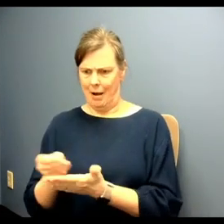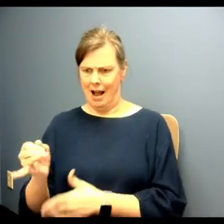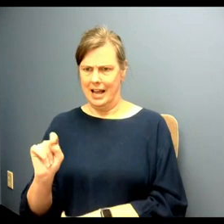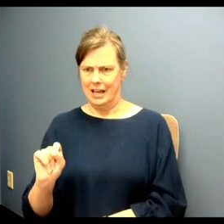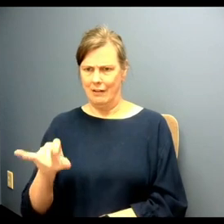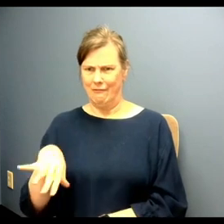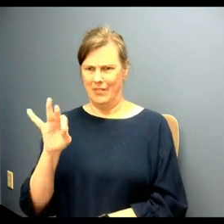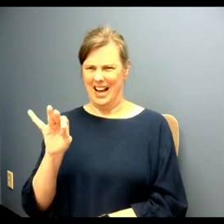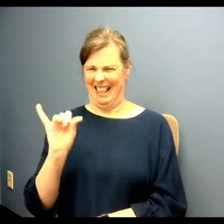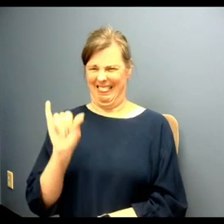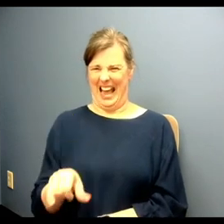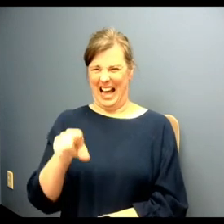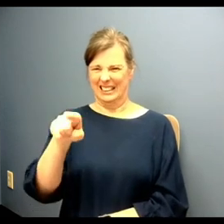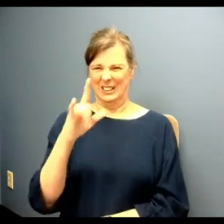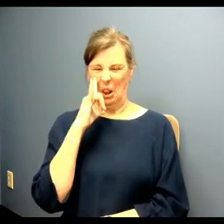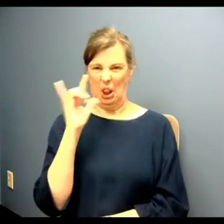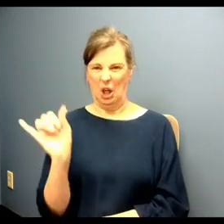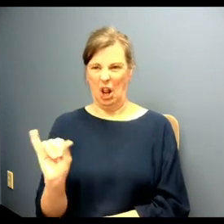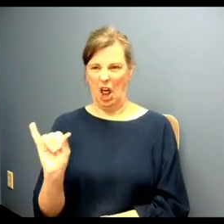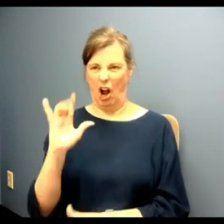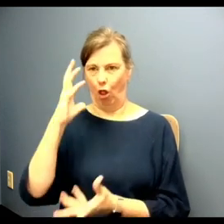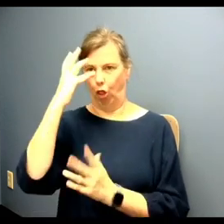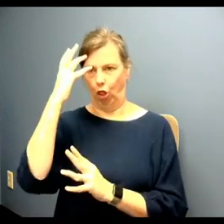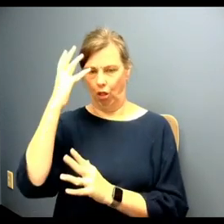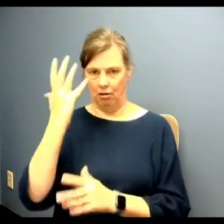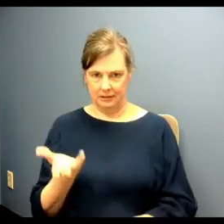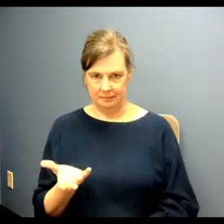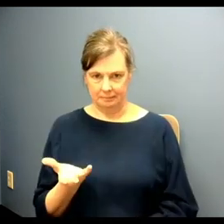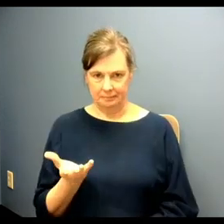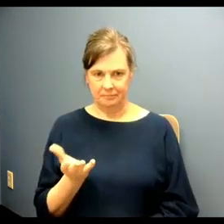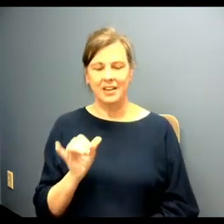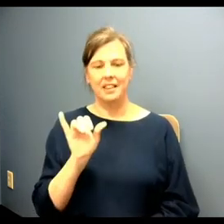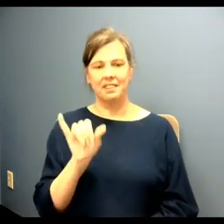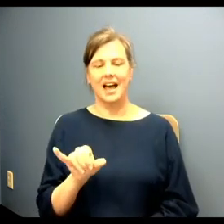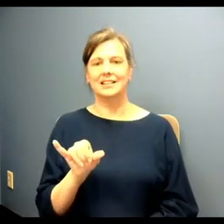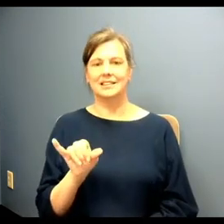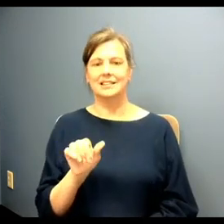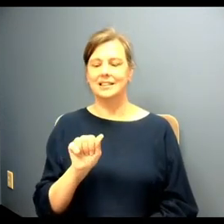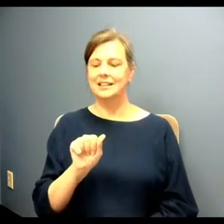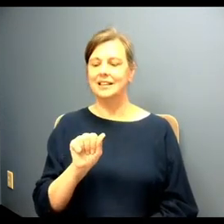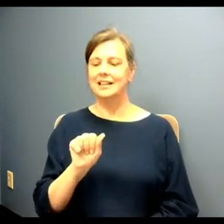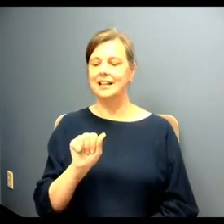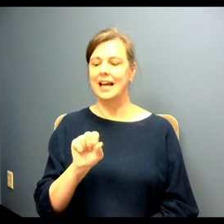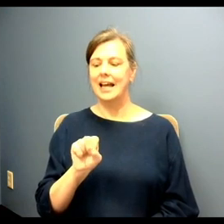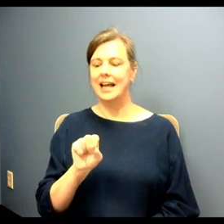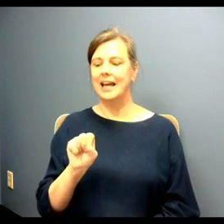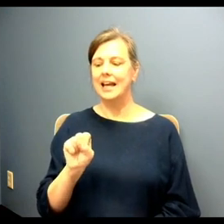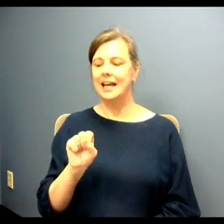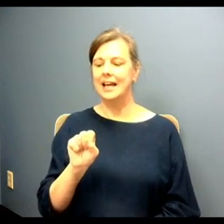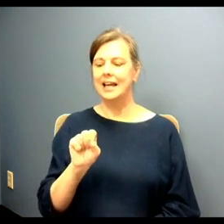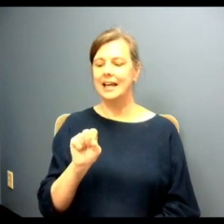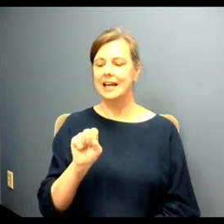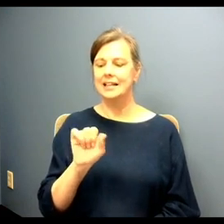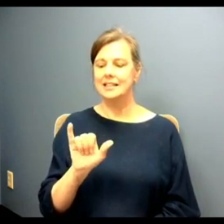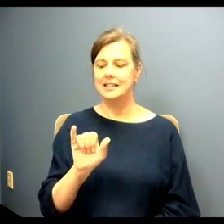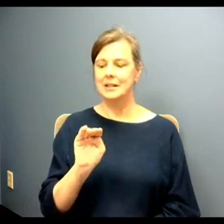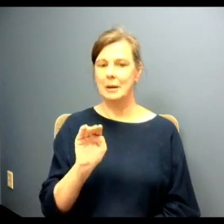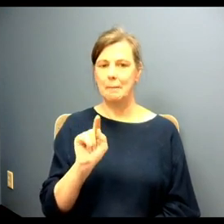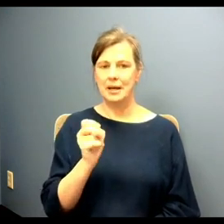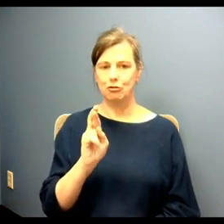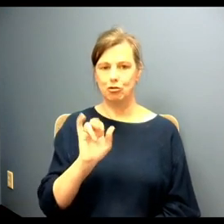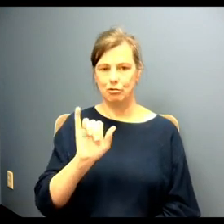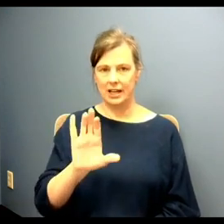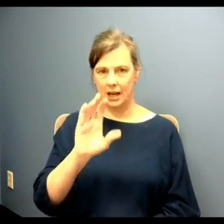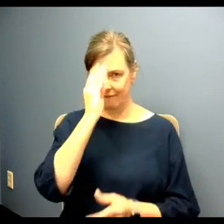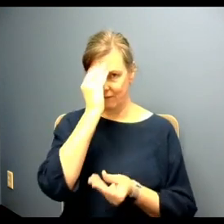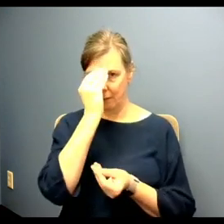we call asymmetric information. Information that either the buyer or the seller in the market has that the other